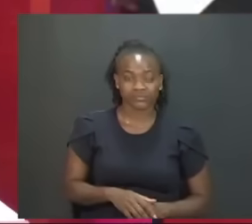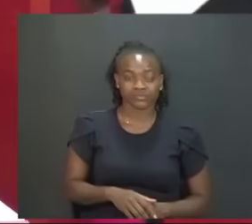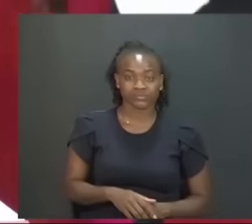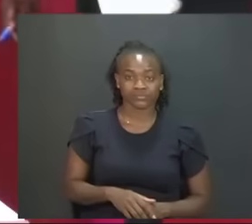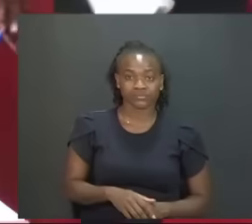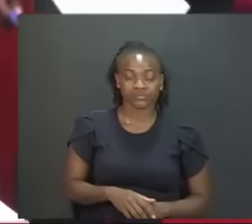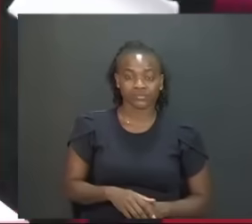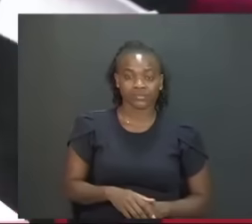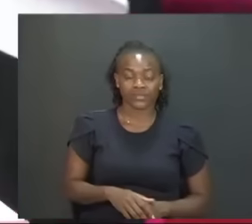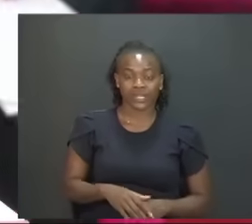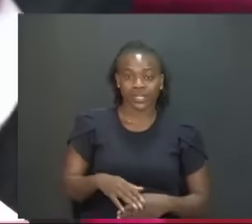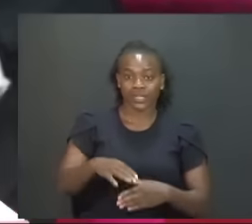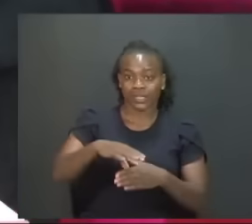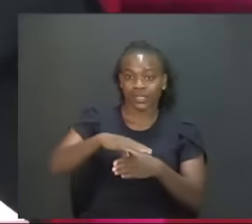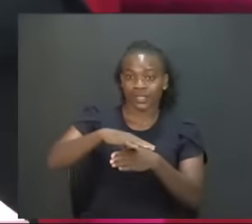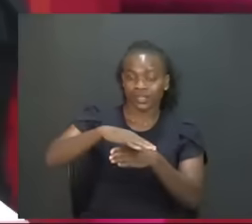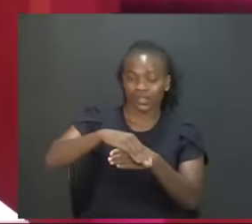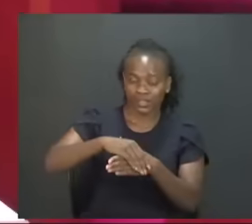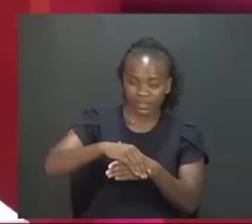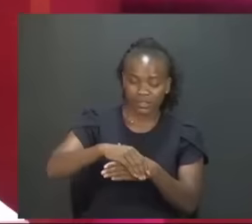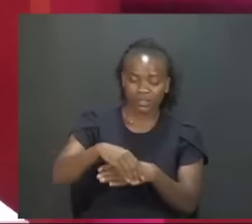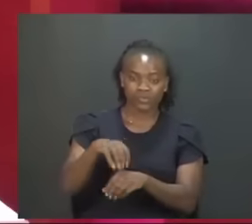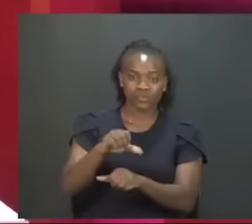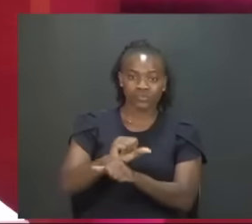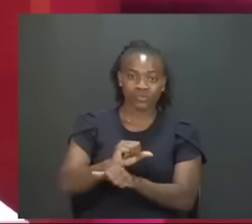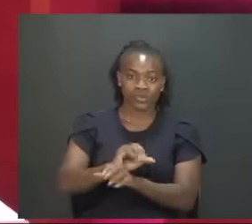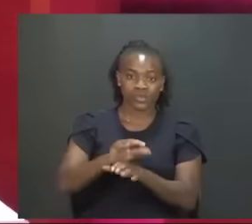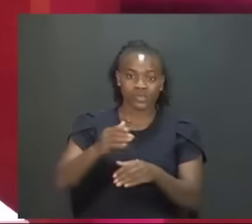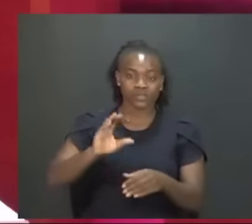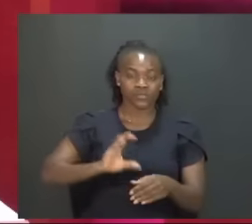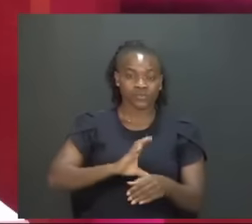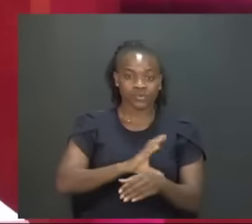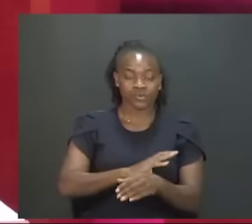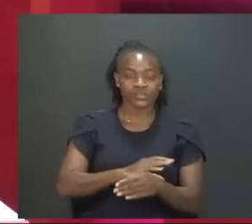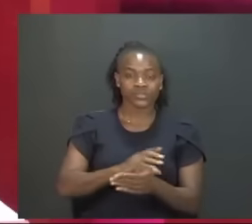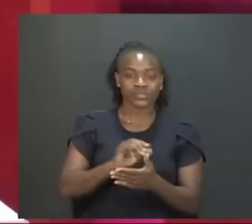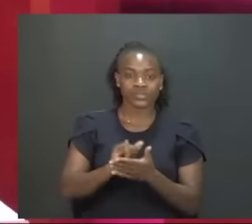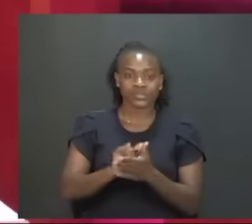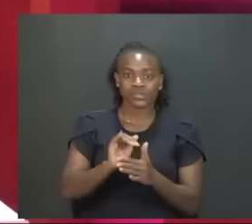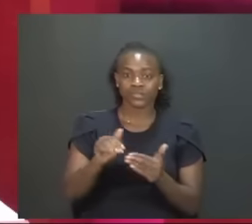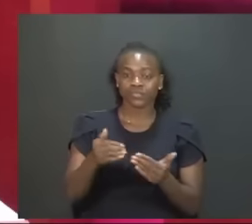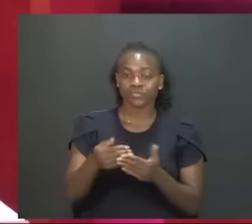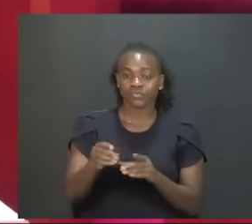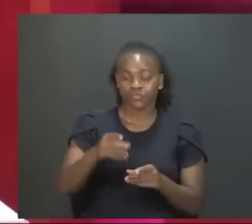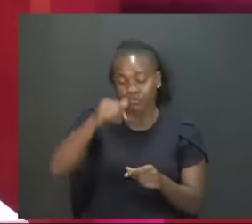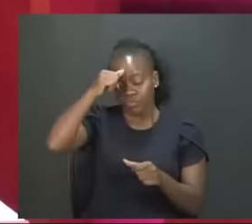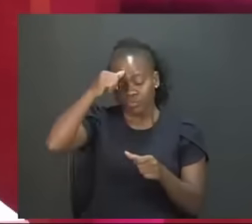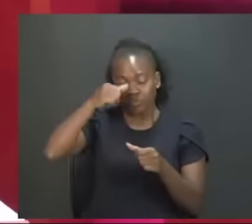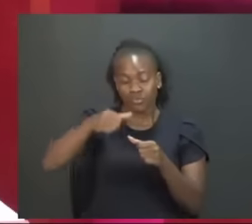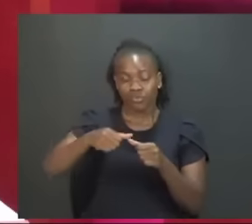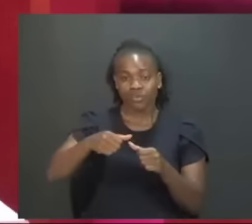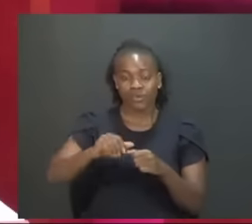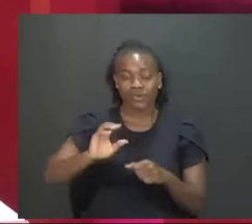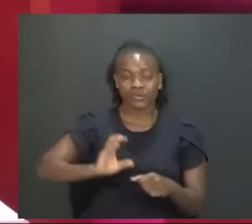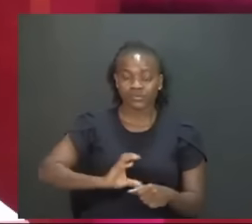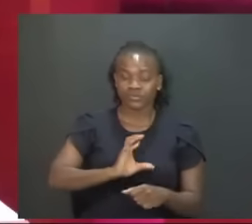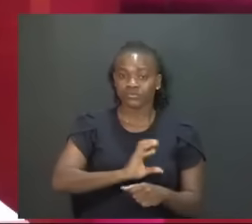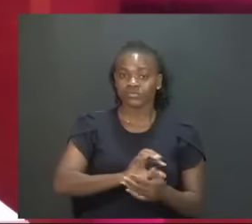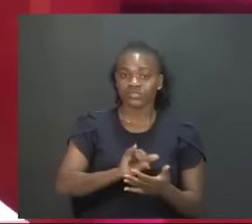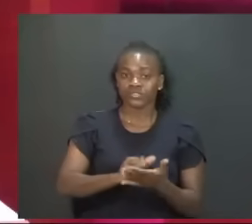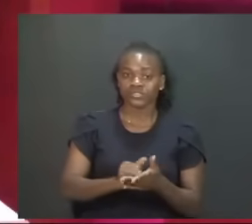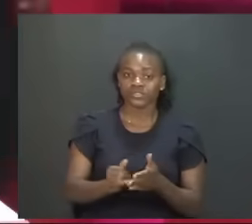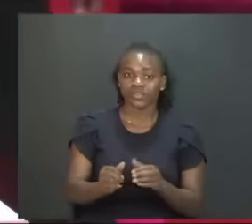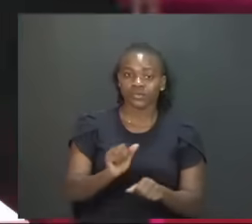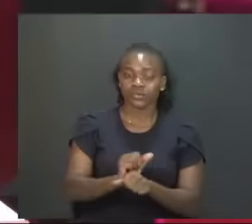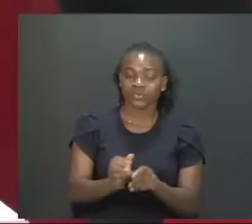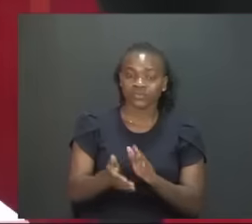list of pending referrals before the committee for the attention of the House as part of the effort to remind the respective committees to expedite work